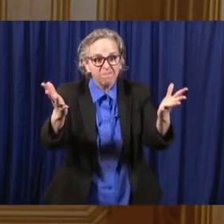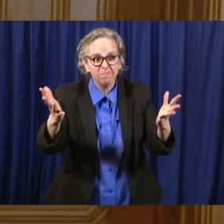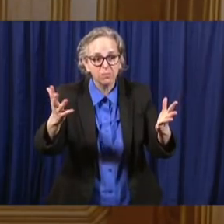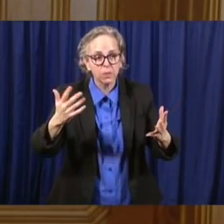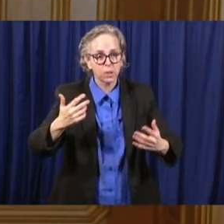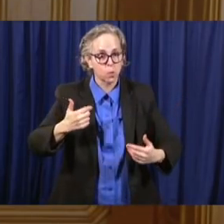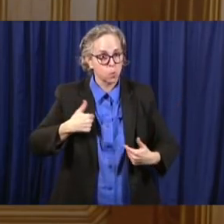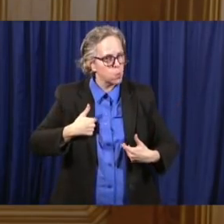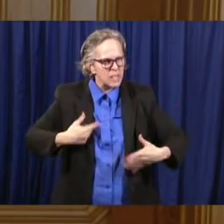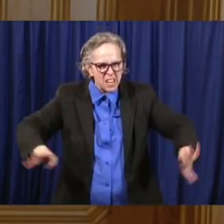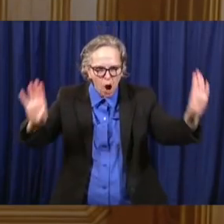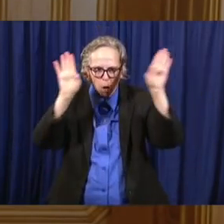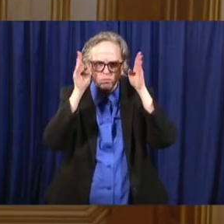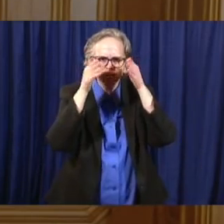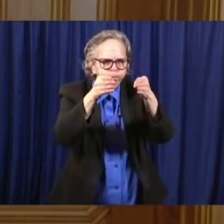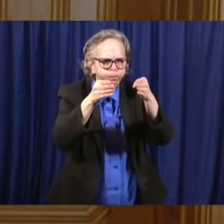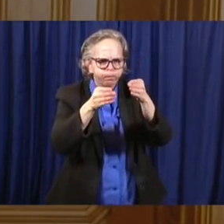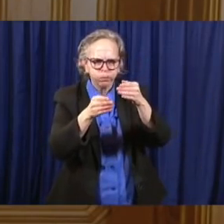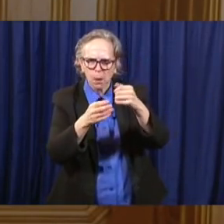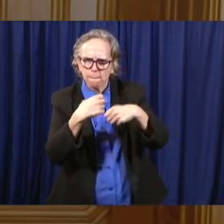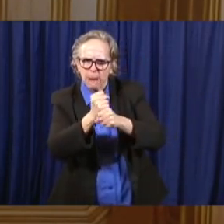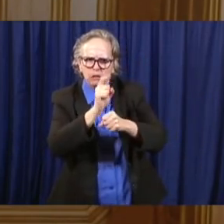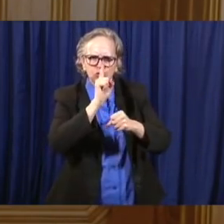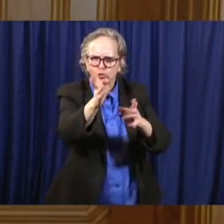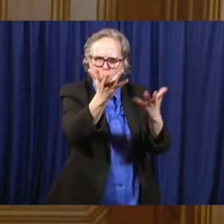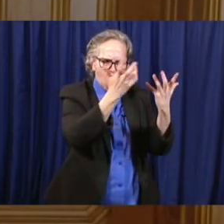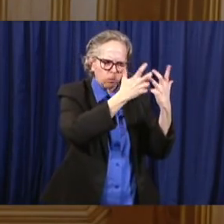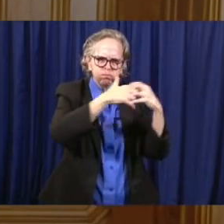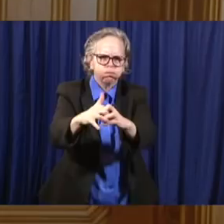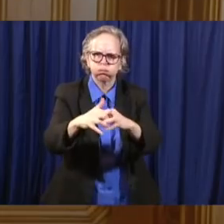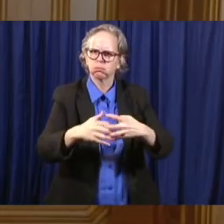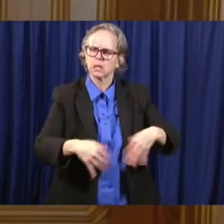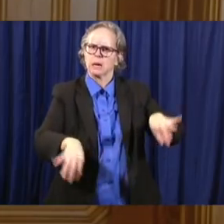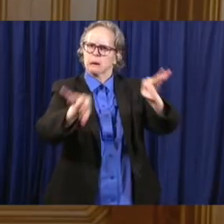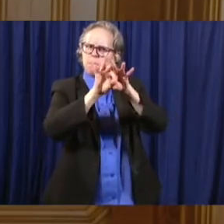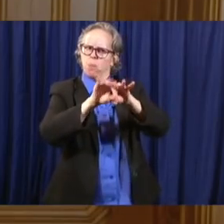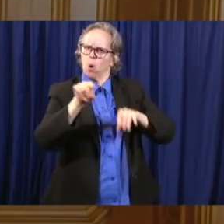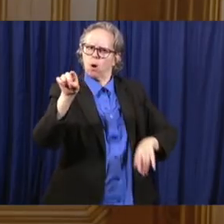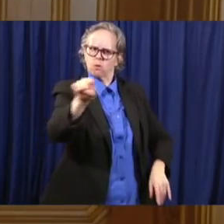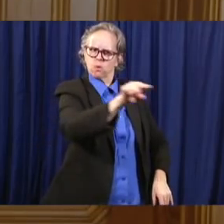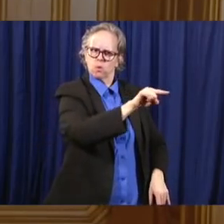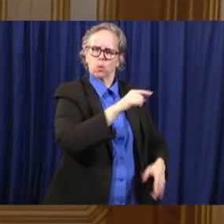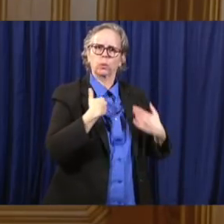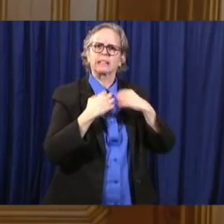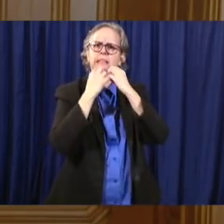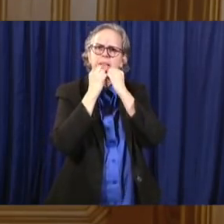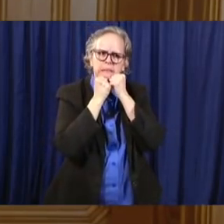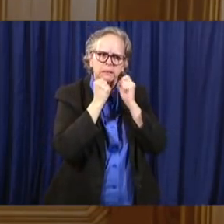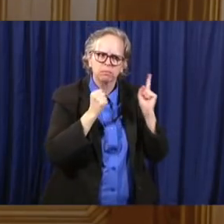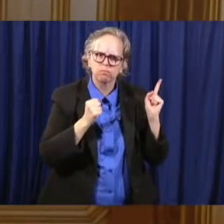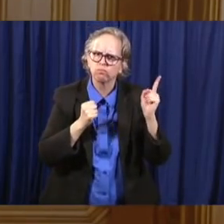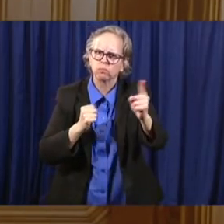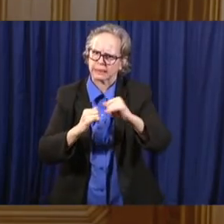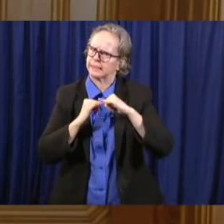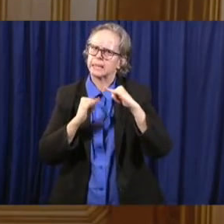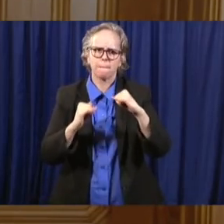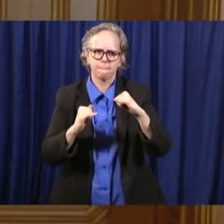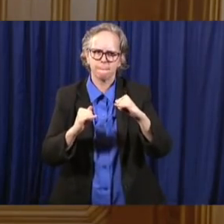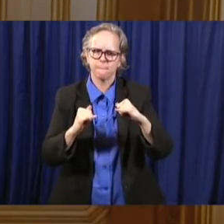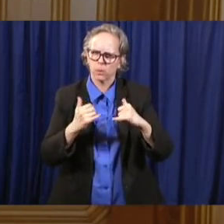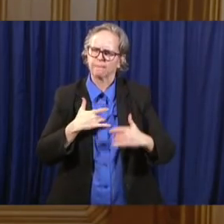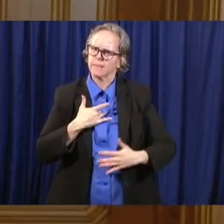We understand the priority. This is very, very important to us, as it is obviously very, very